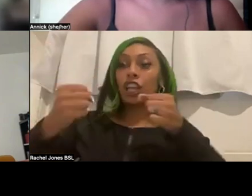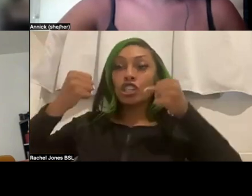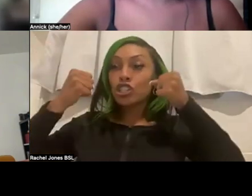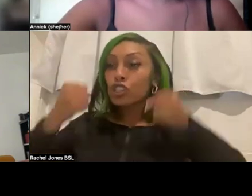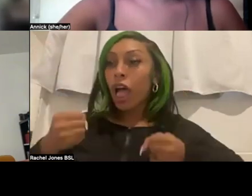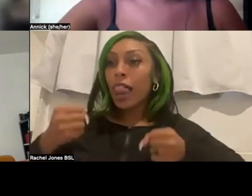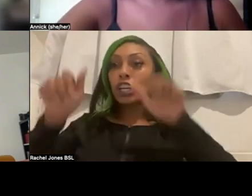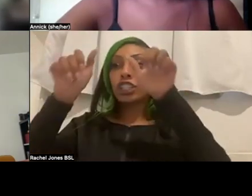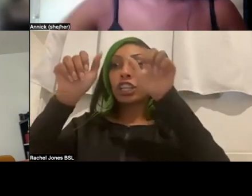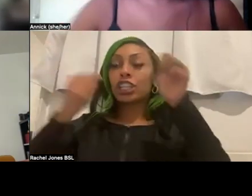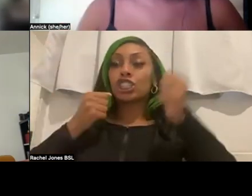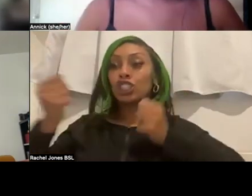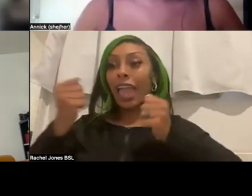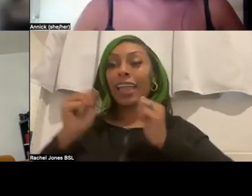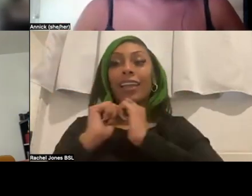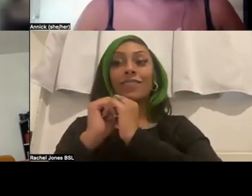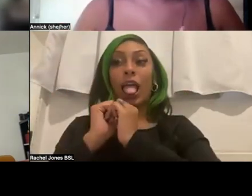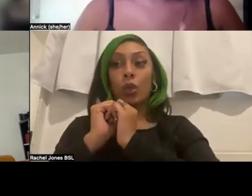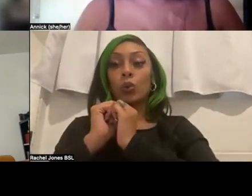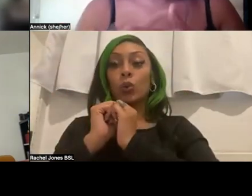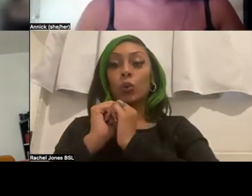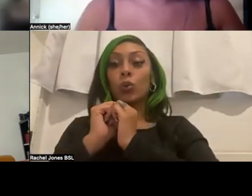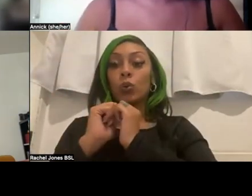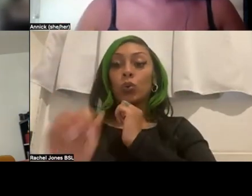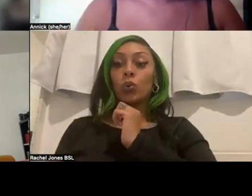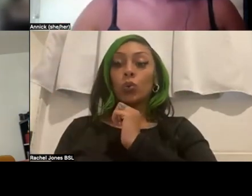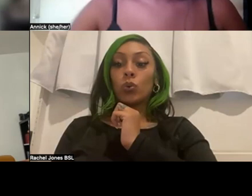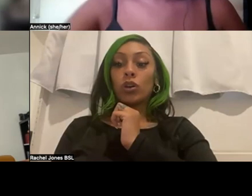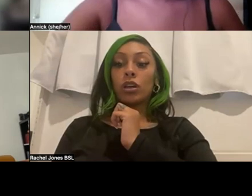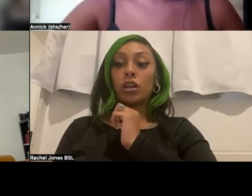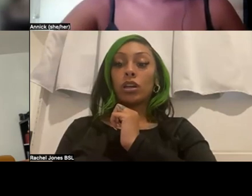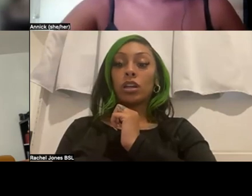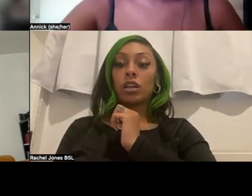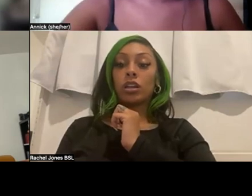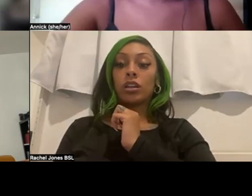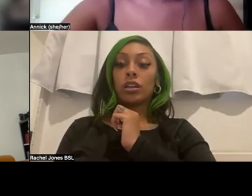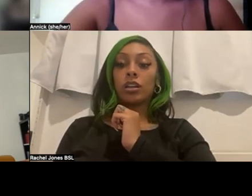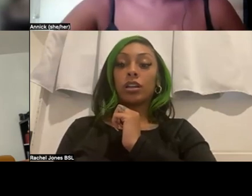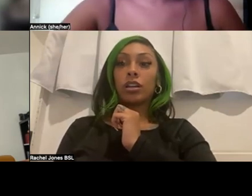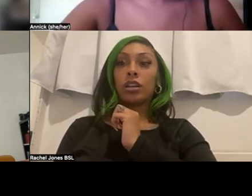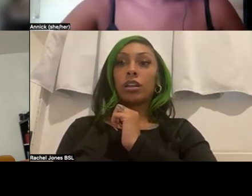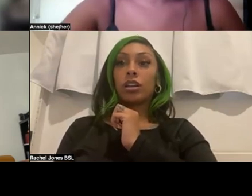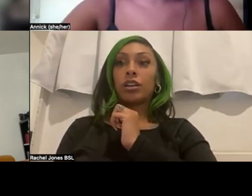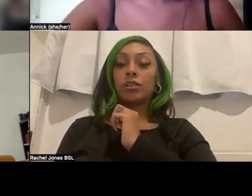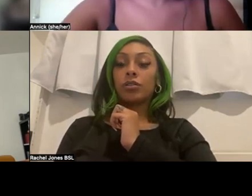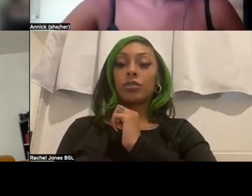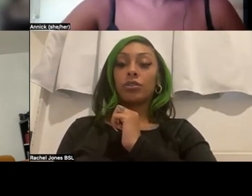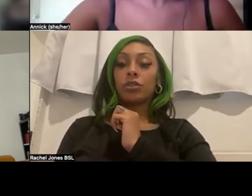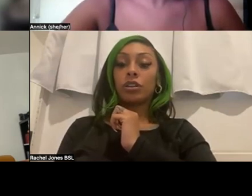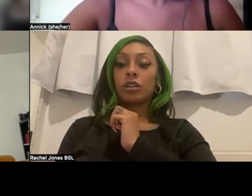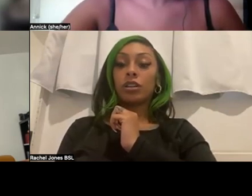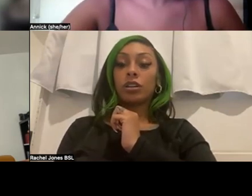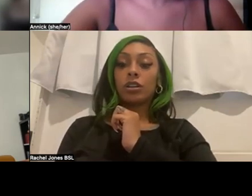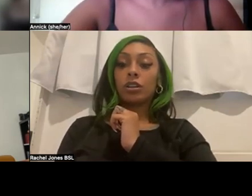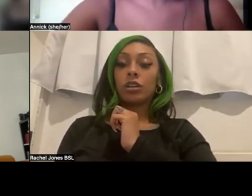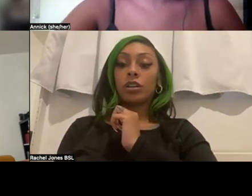values. So the Sheikh values are decolonial and centering